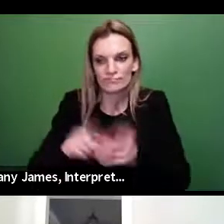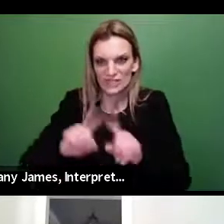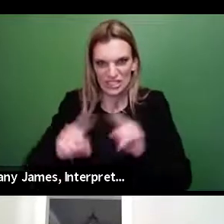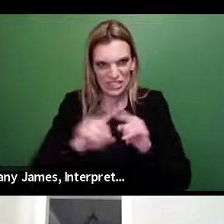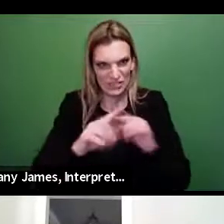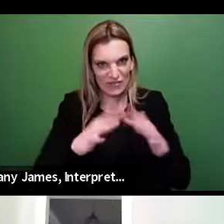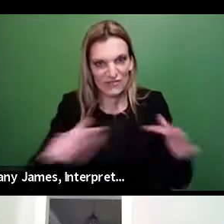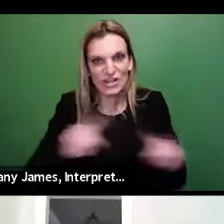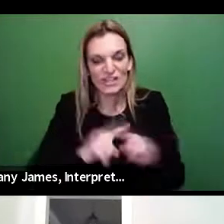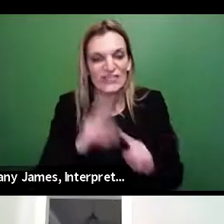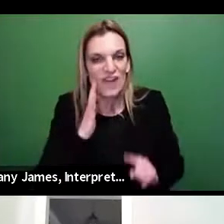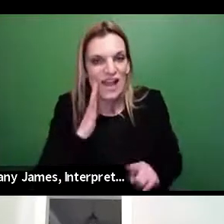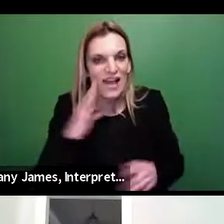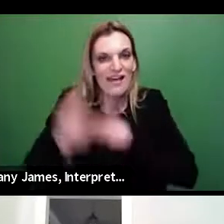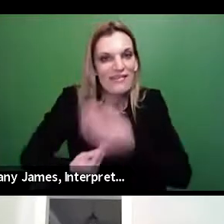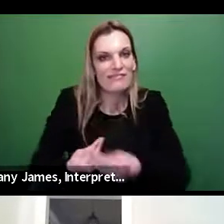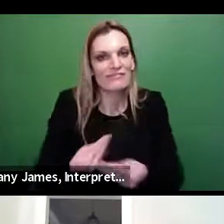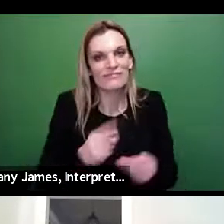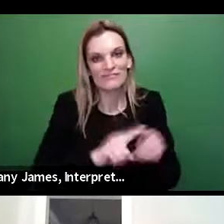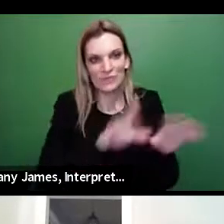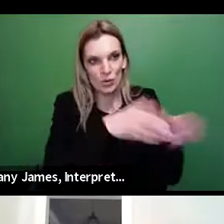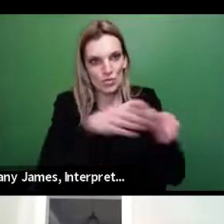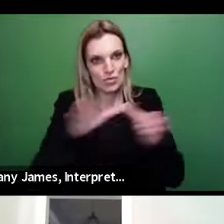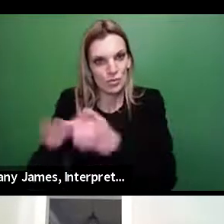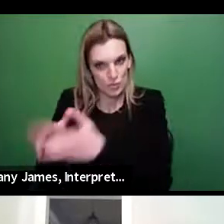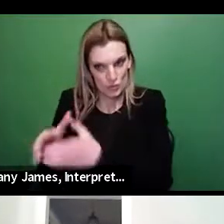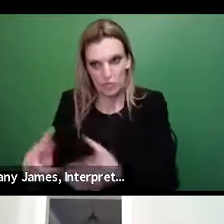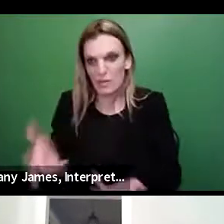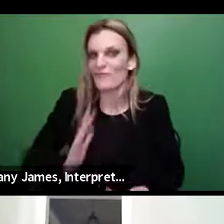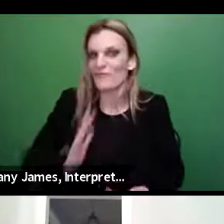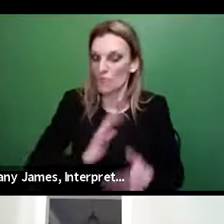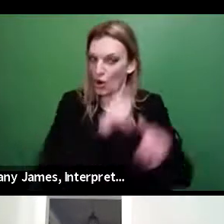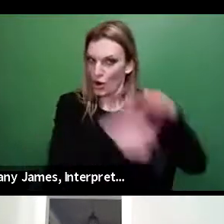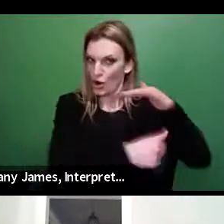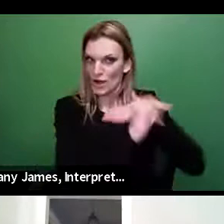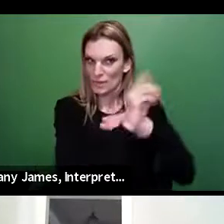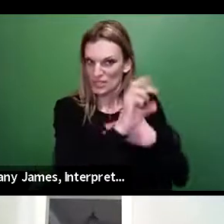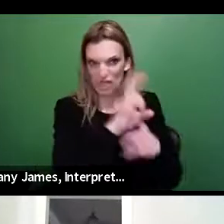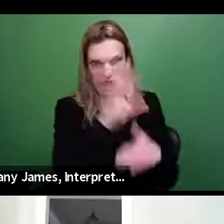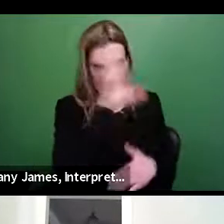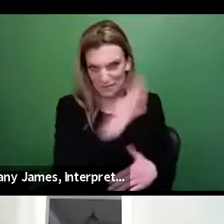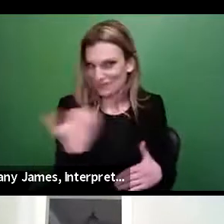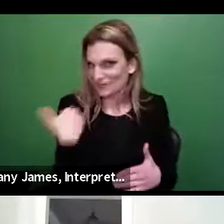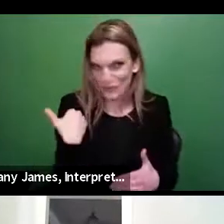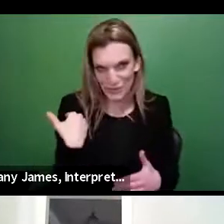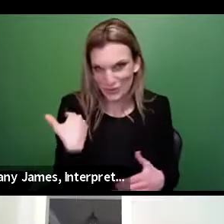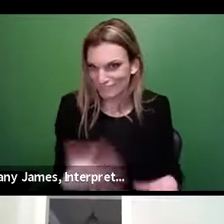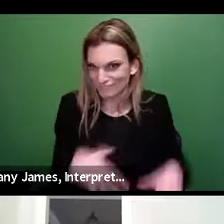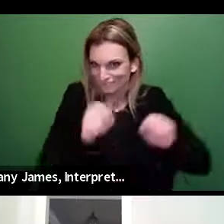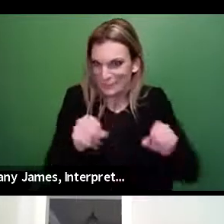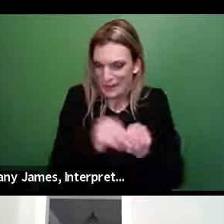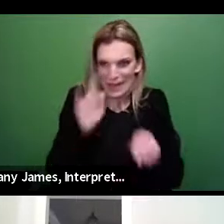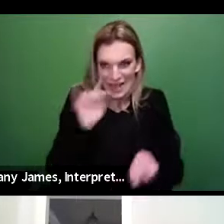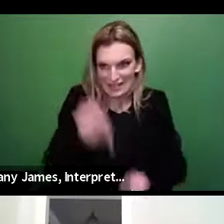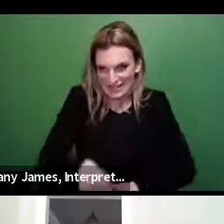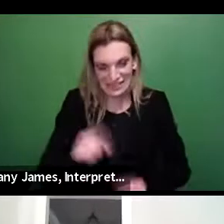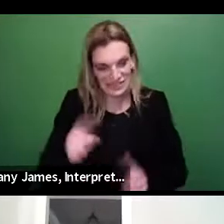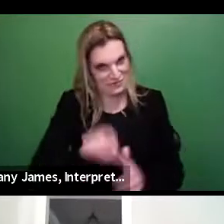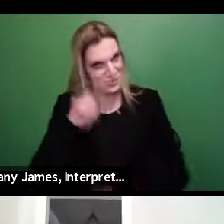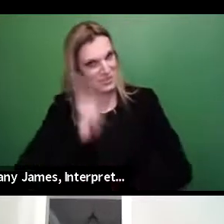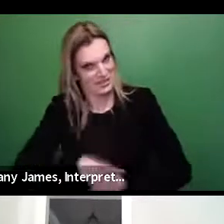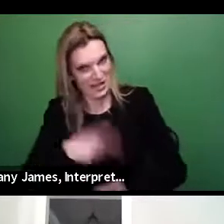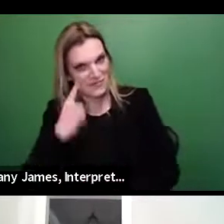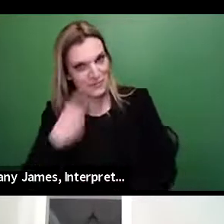commissions within the state of Michigan, even when they were under the Michigan Department of Civil Rights. So I just wanted to get that dialogue going. And also to make sure that